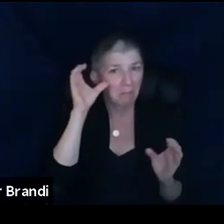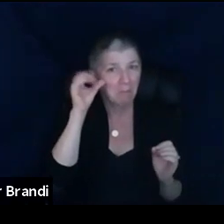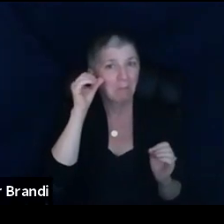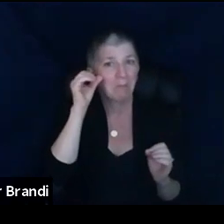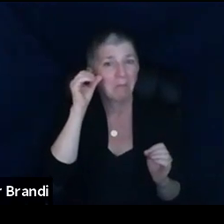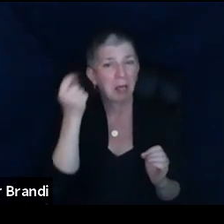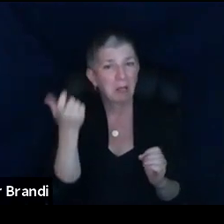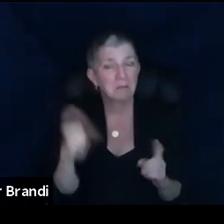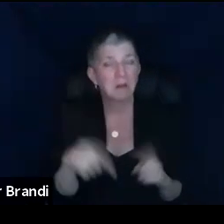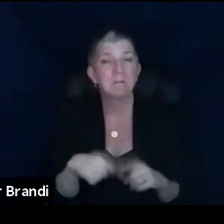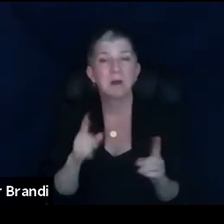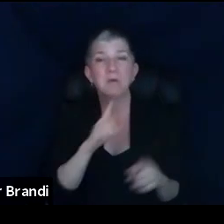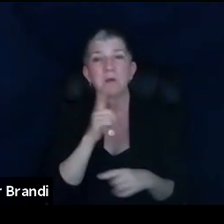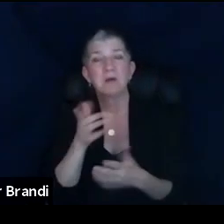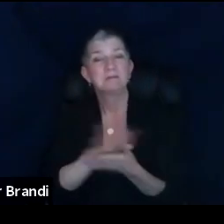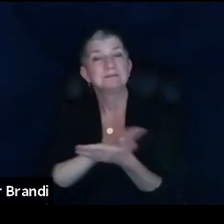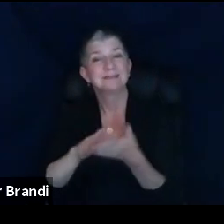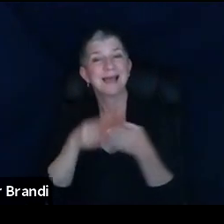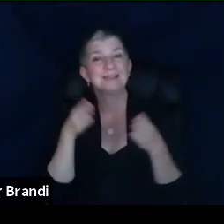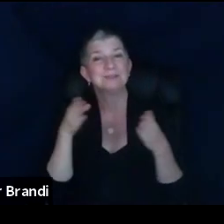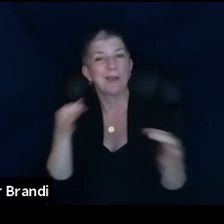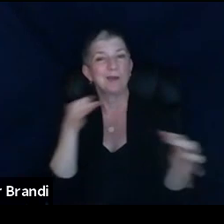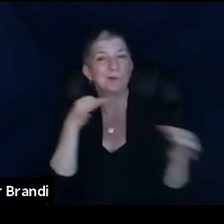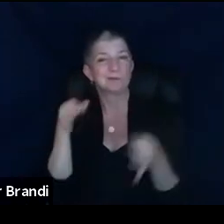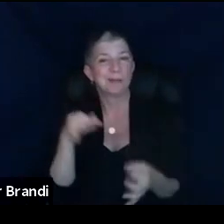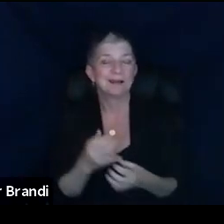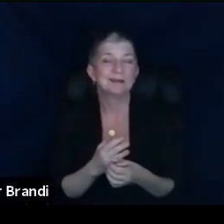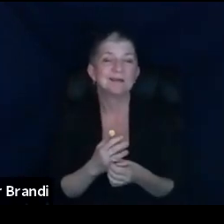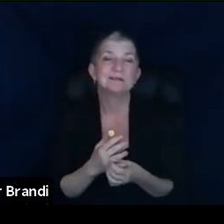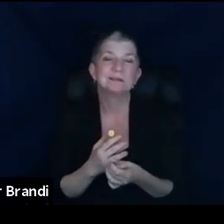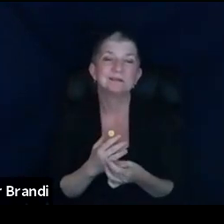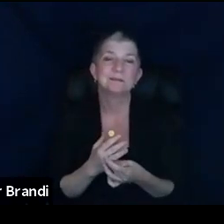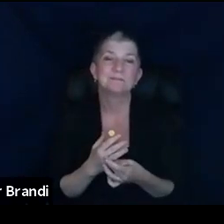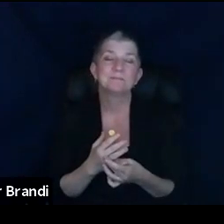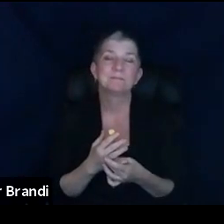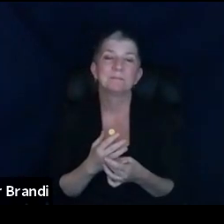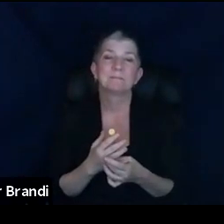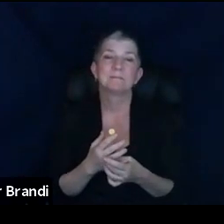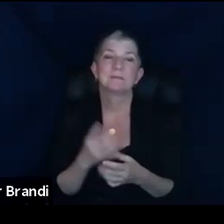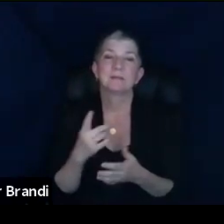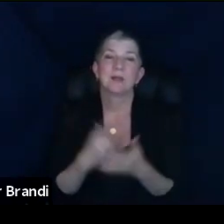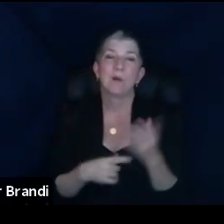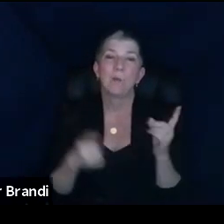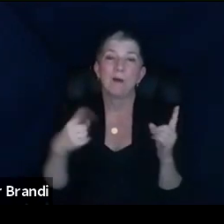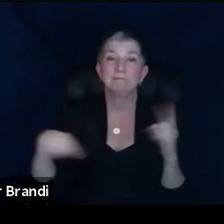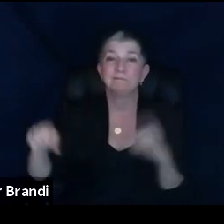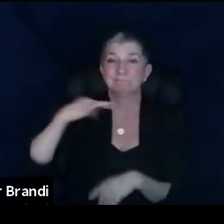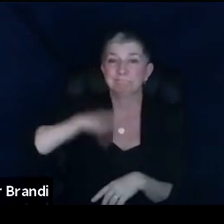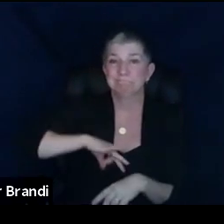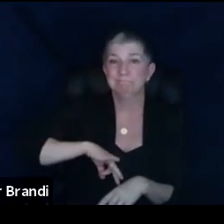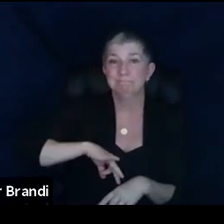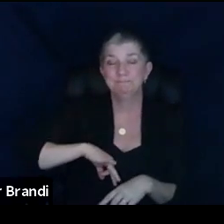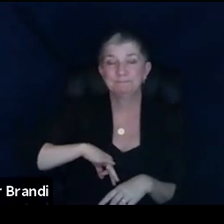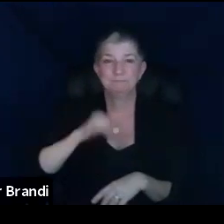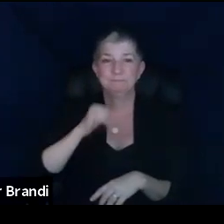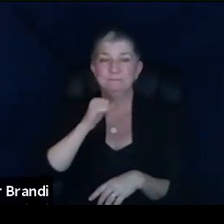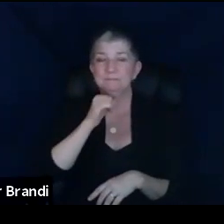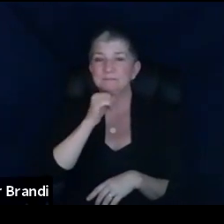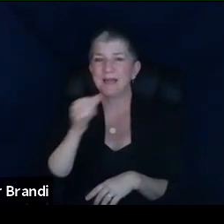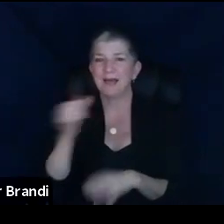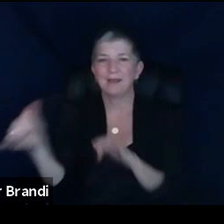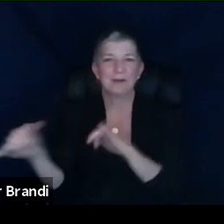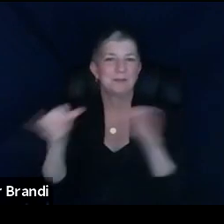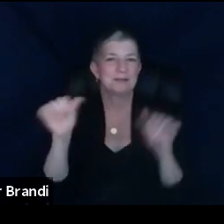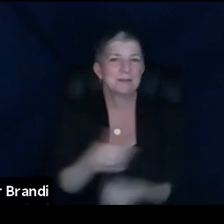was like really nice way to put that. And so what you get out of this is not necessarily what someone else